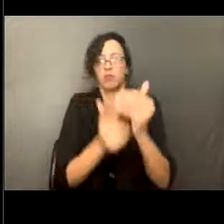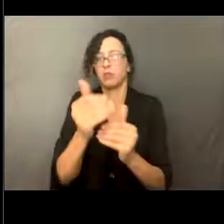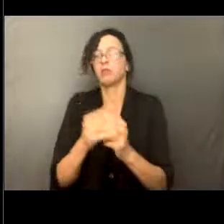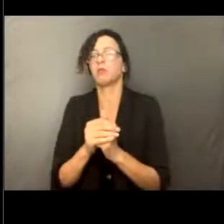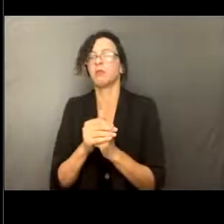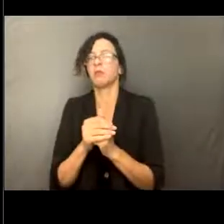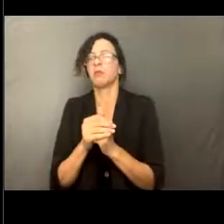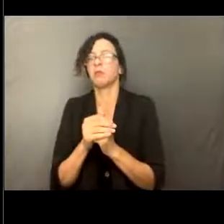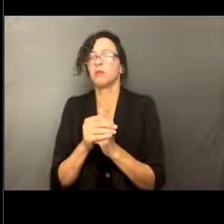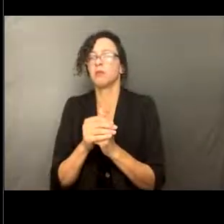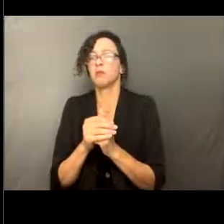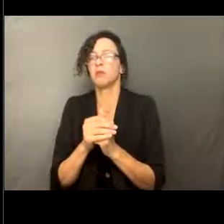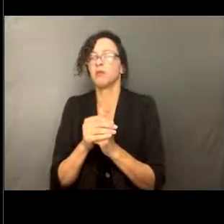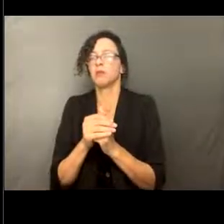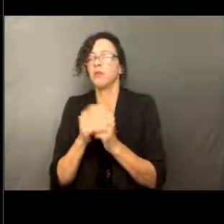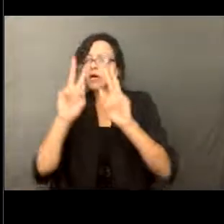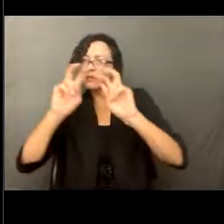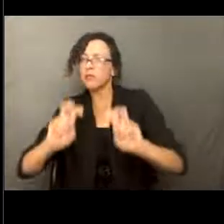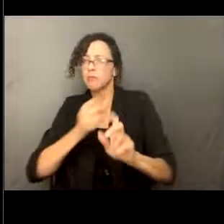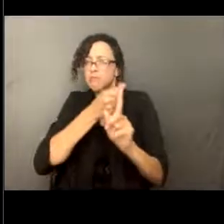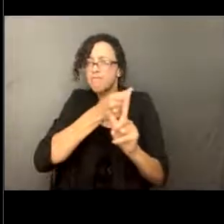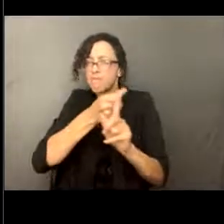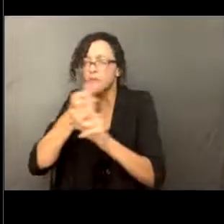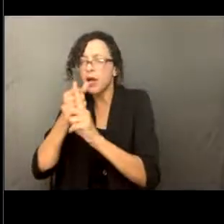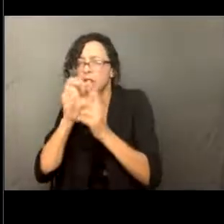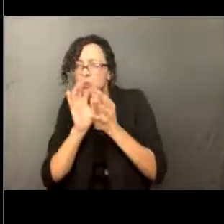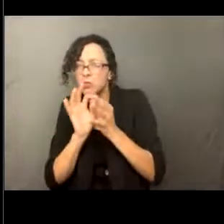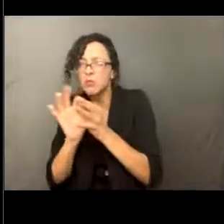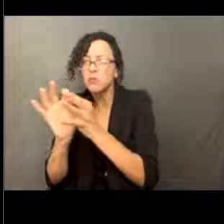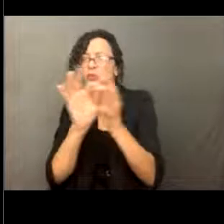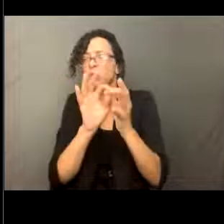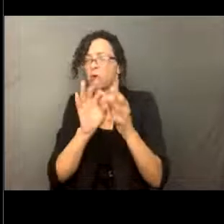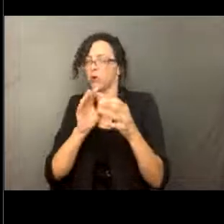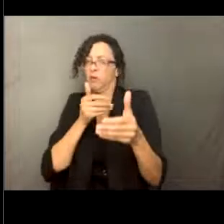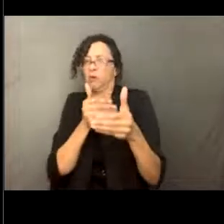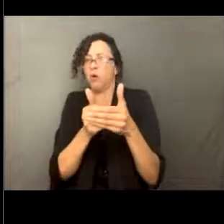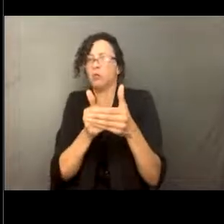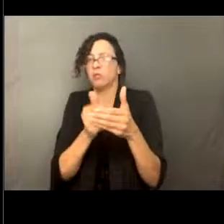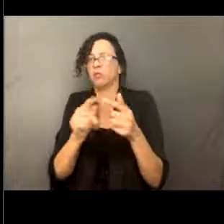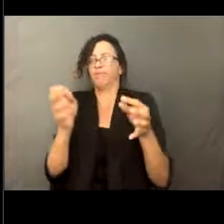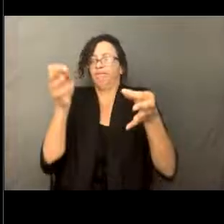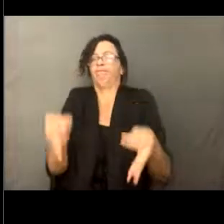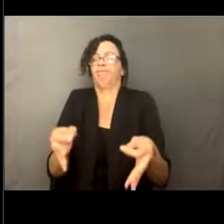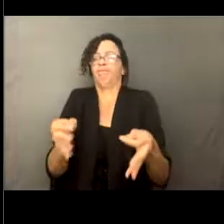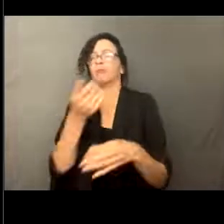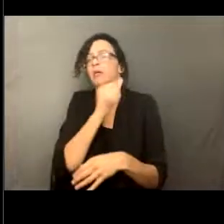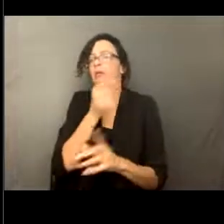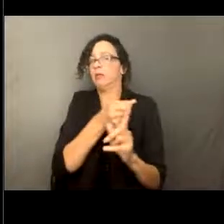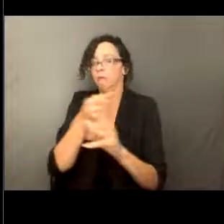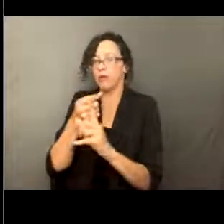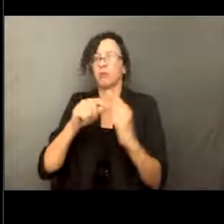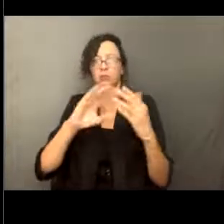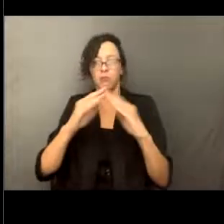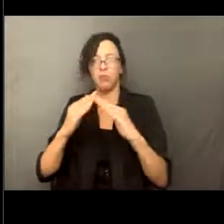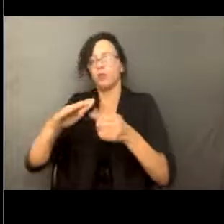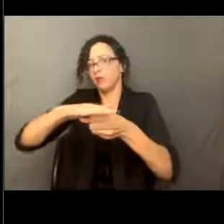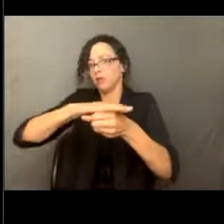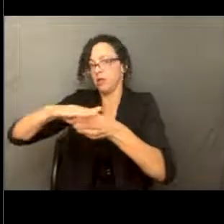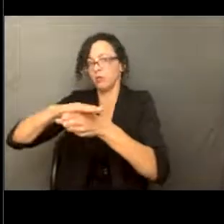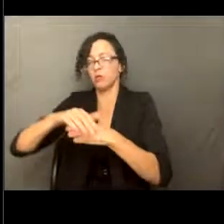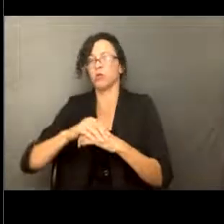very closely to determine any impact to the communities and neighborhoods. Our goal